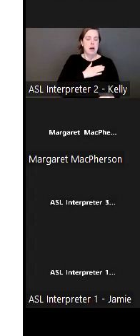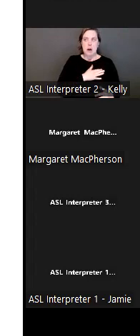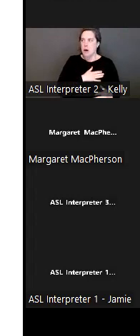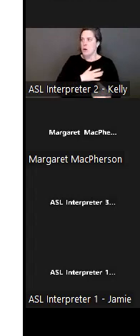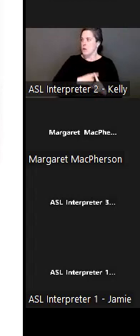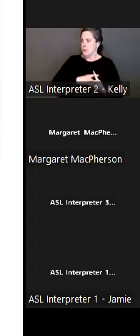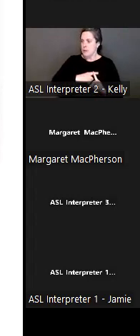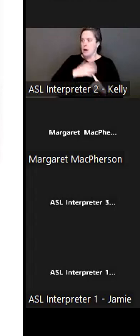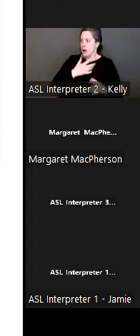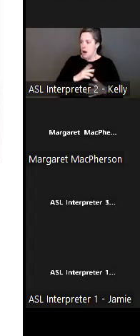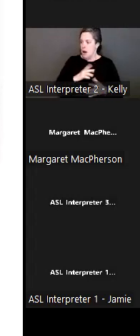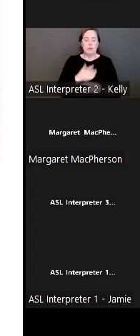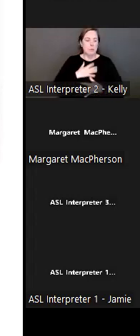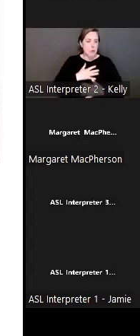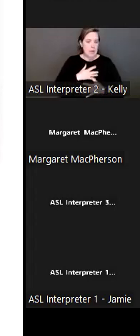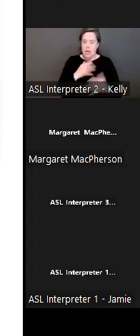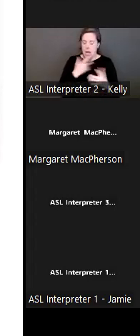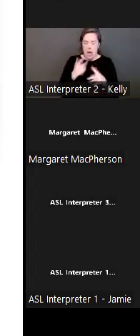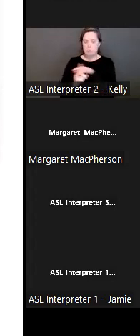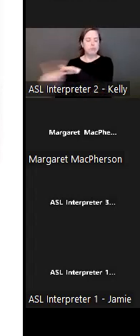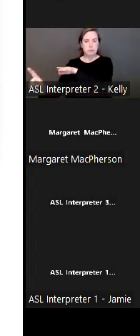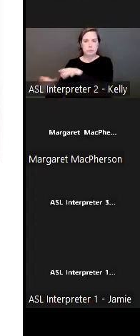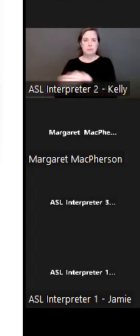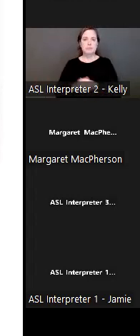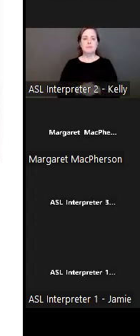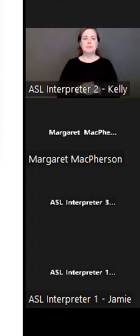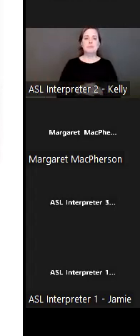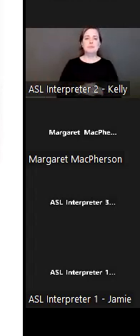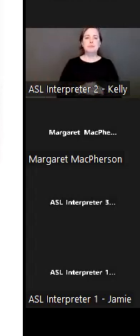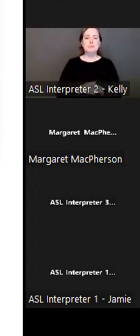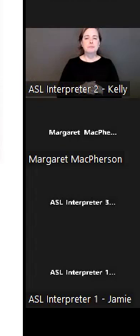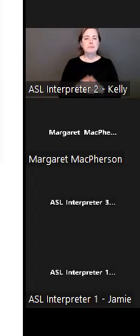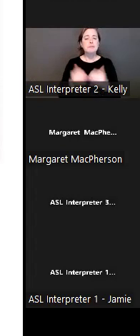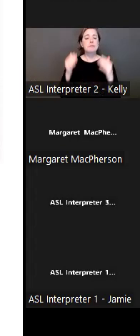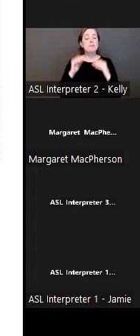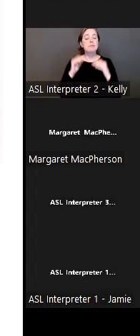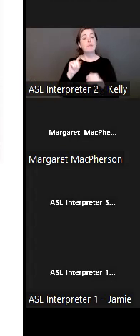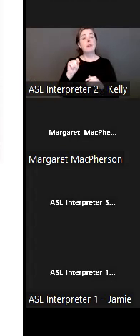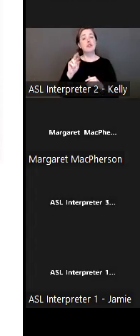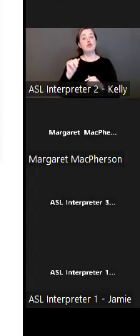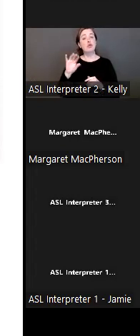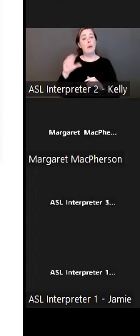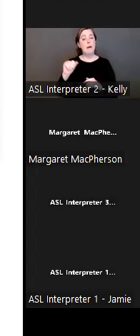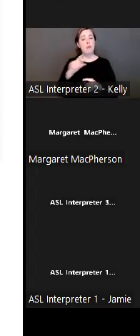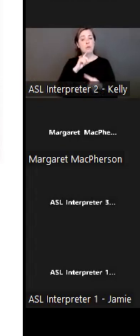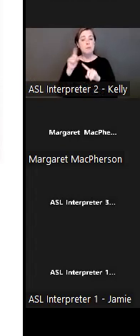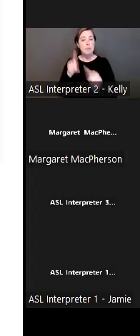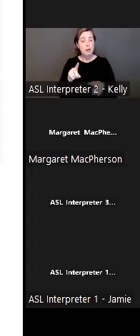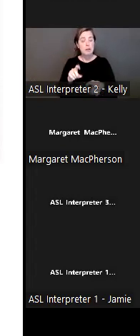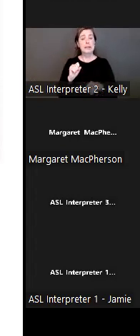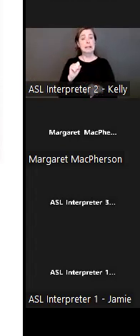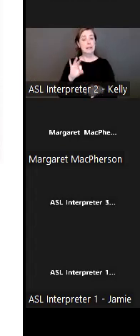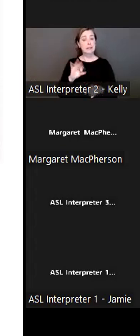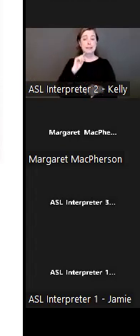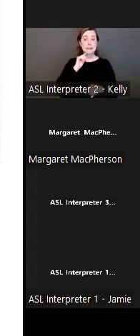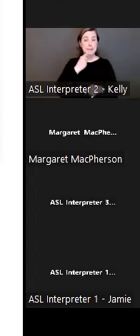safe. And these trauma responses, especially when traumas are severe and or chronic and complex,